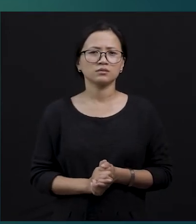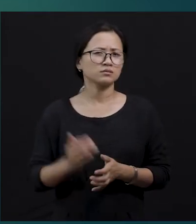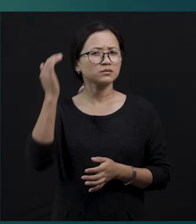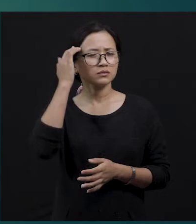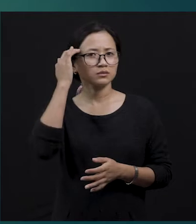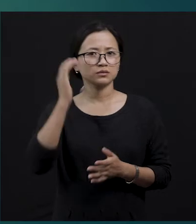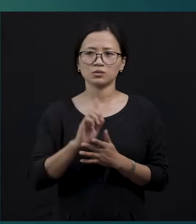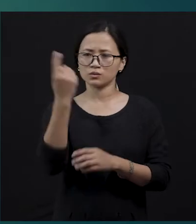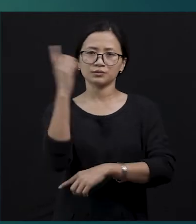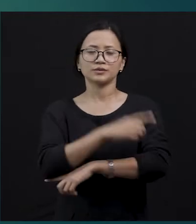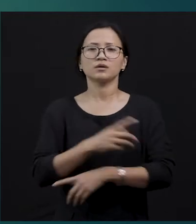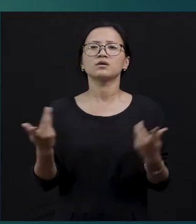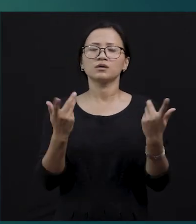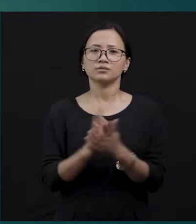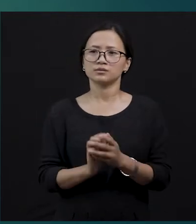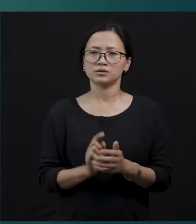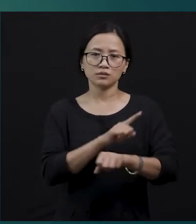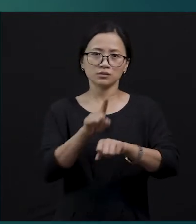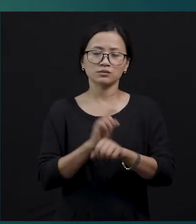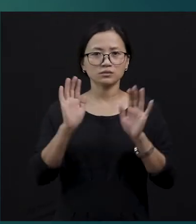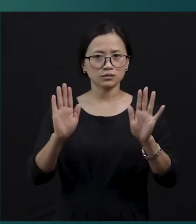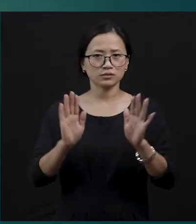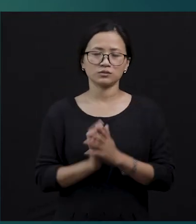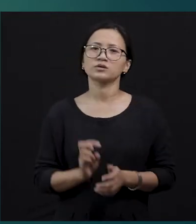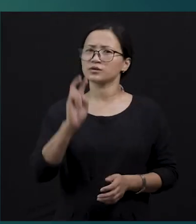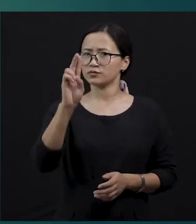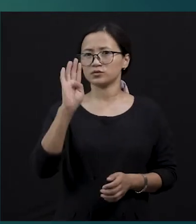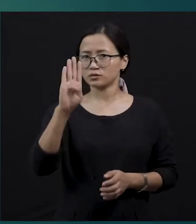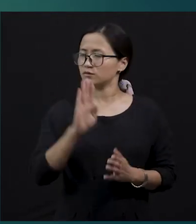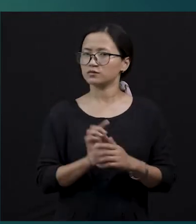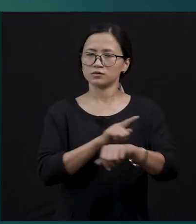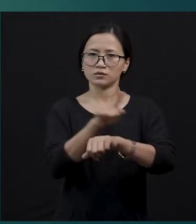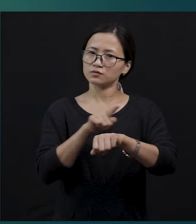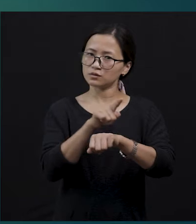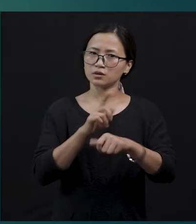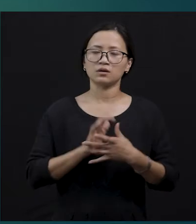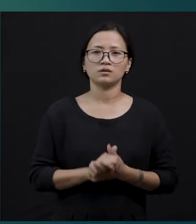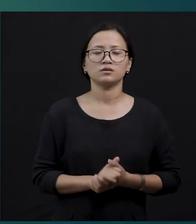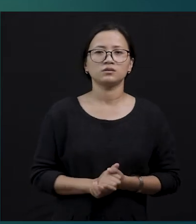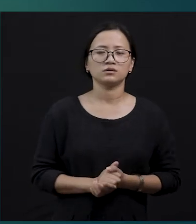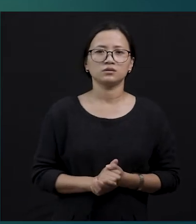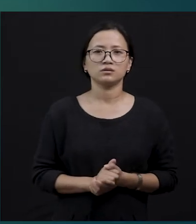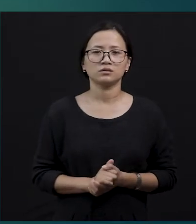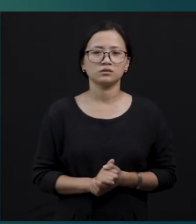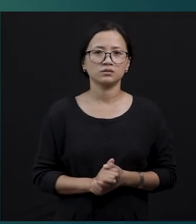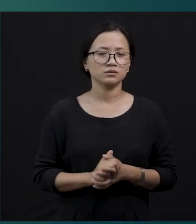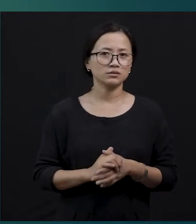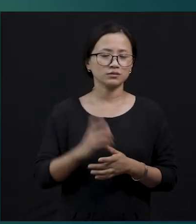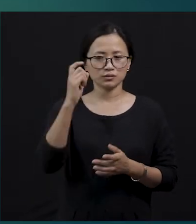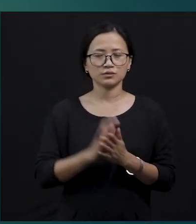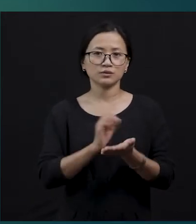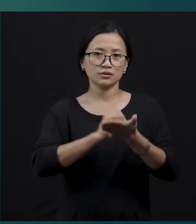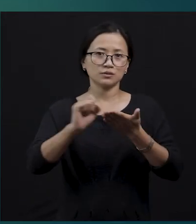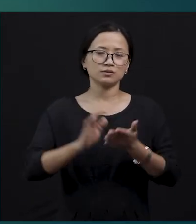know that in one day, how many hours do we have, children? How many hours? We have 24 hours. So, you need to